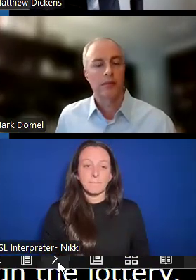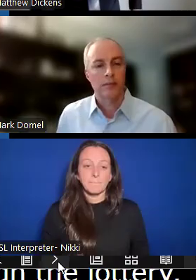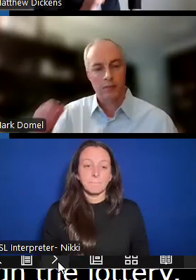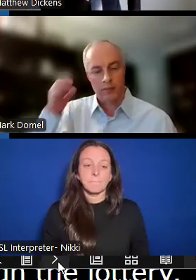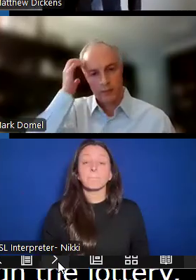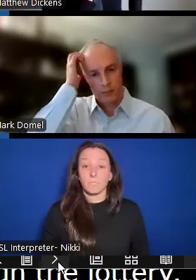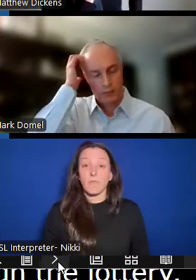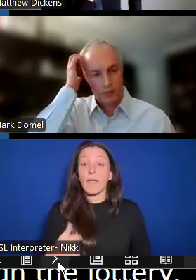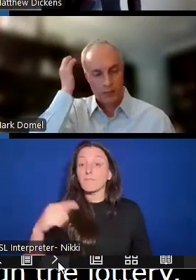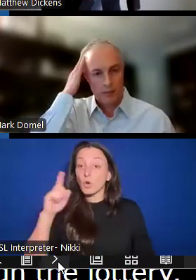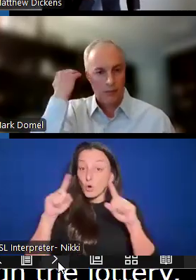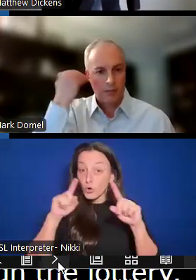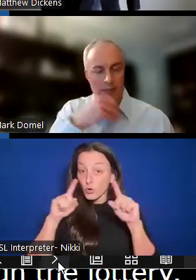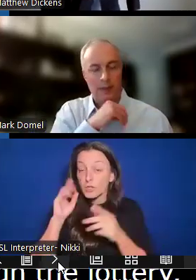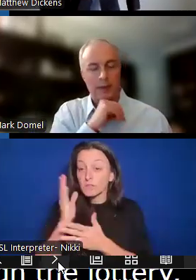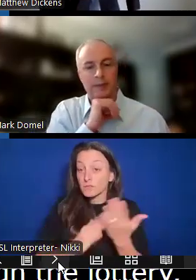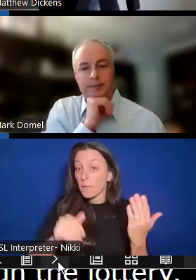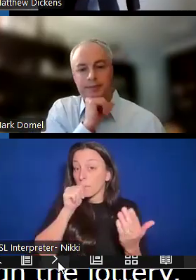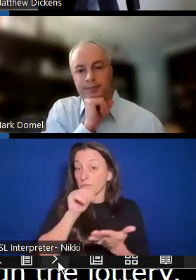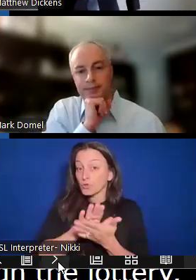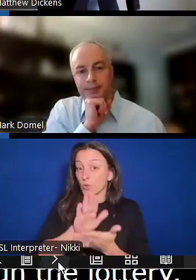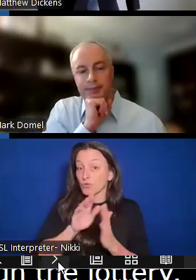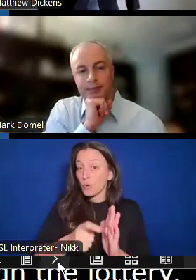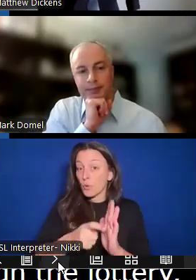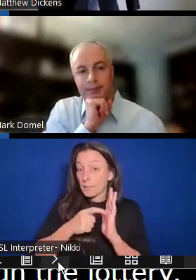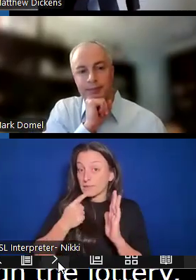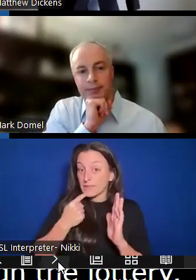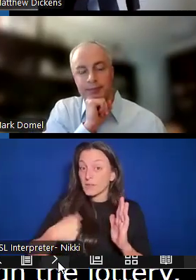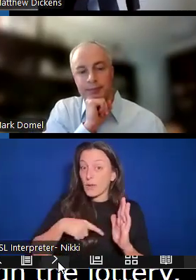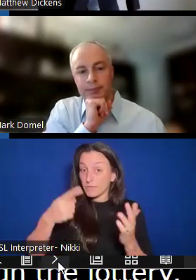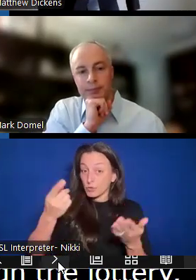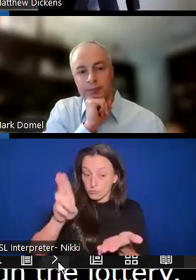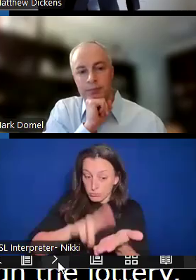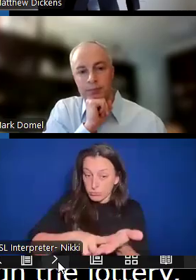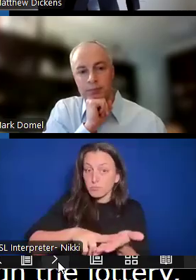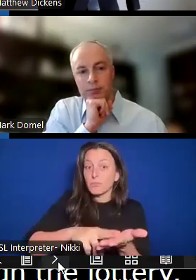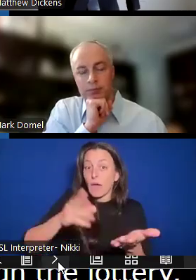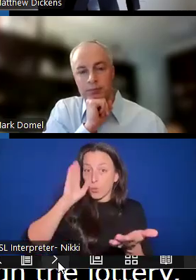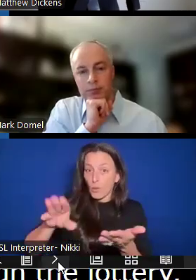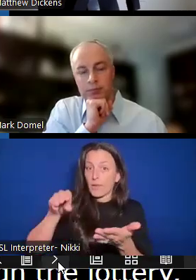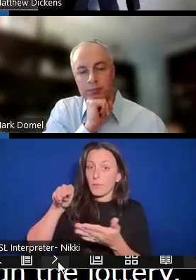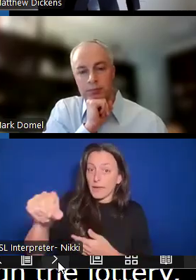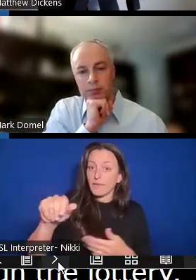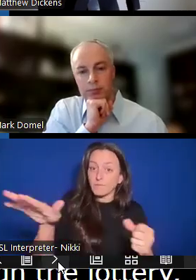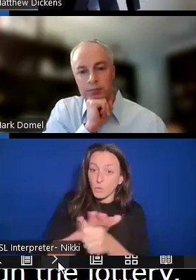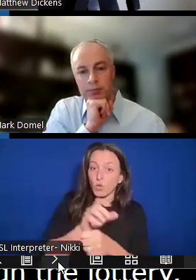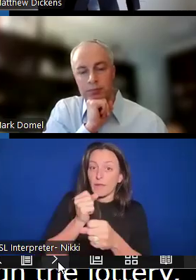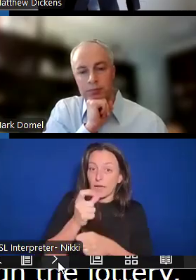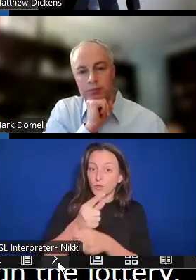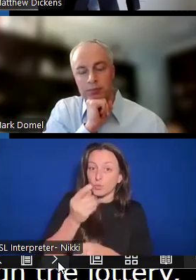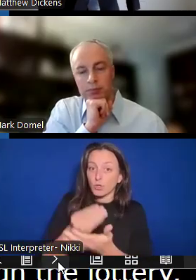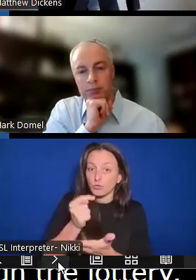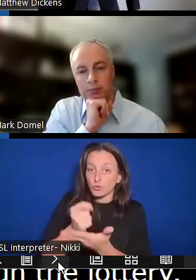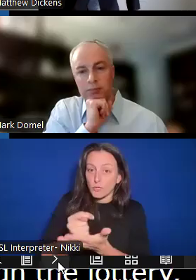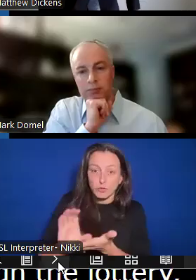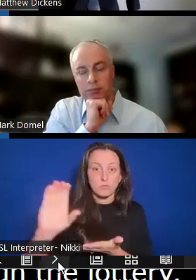I've heard that some private schools require that parents agree to pay full annual tuition. I'm guessing at the beginning, even if Okay. their student